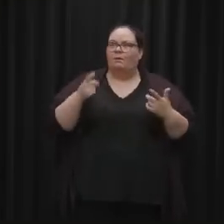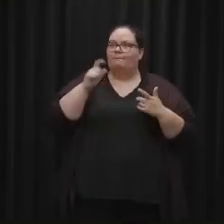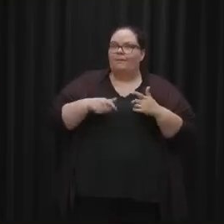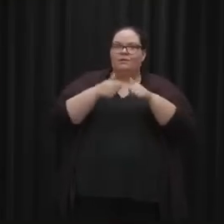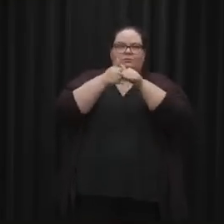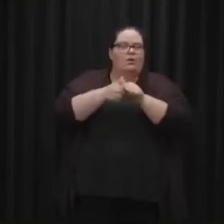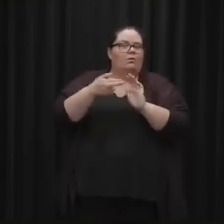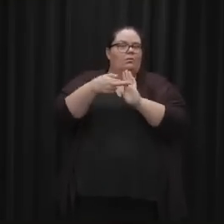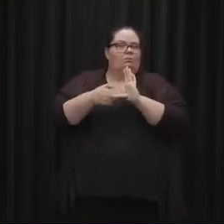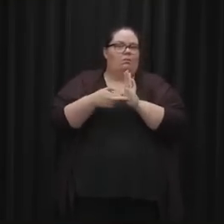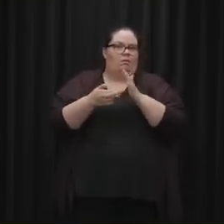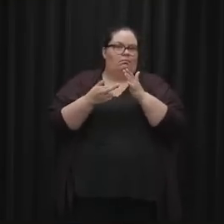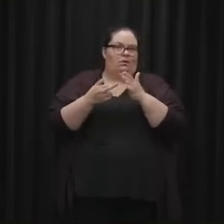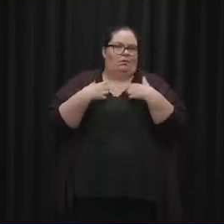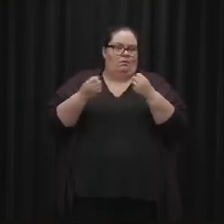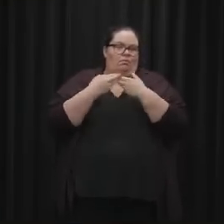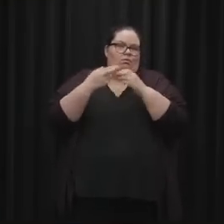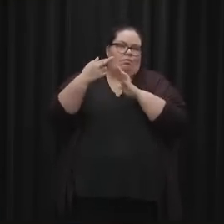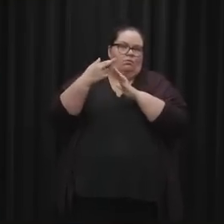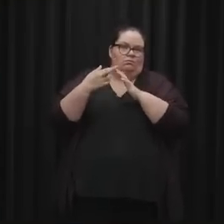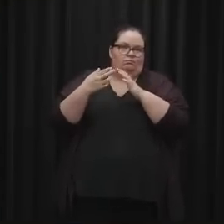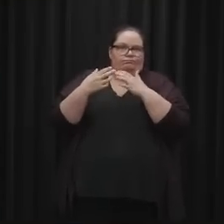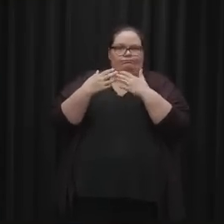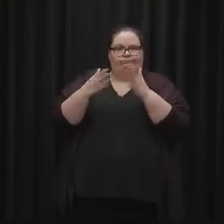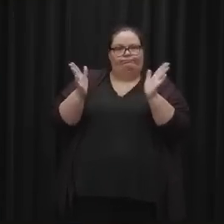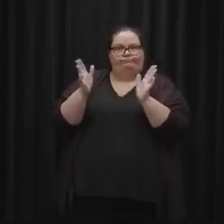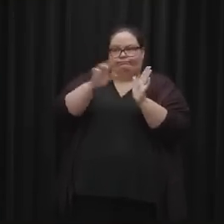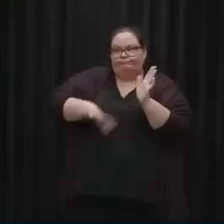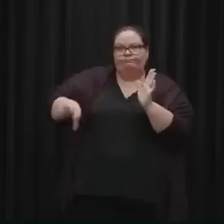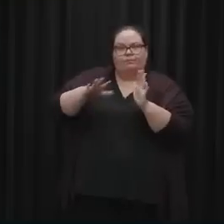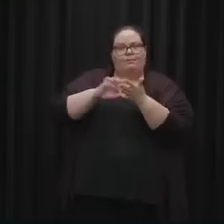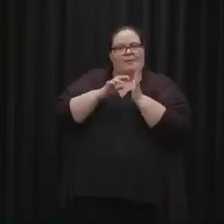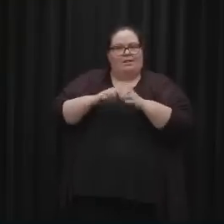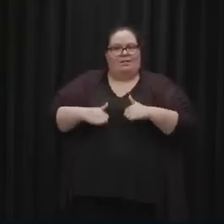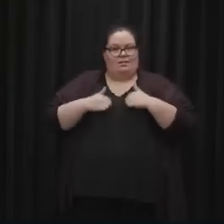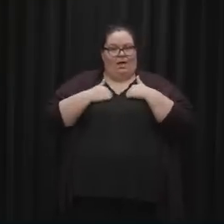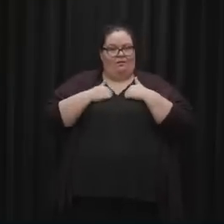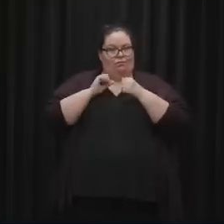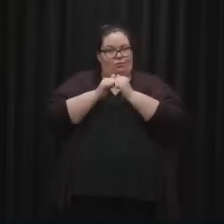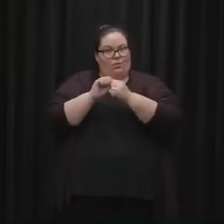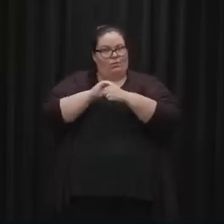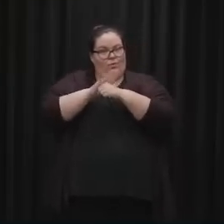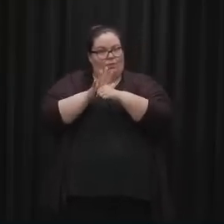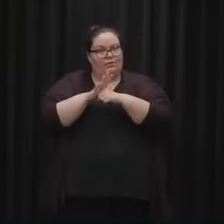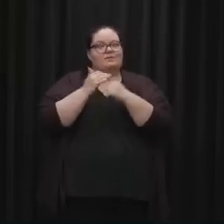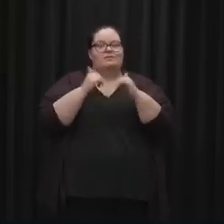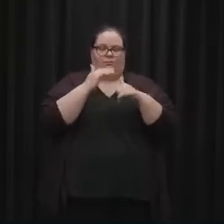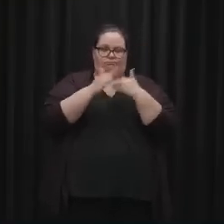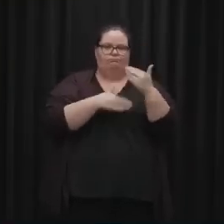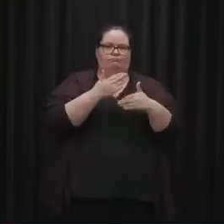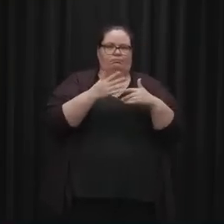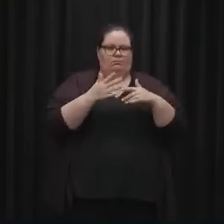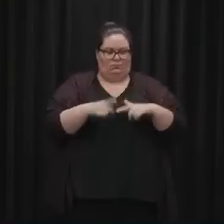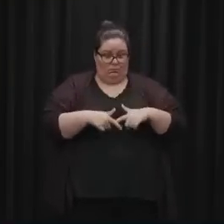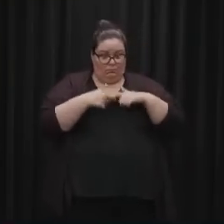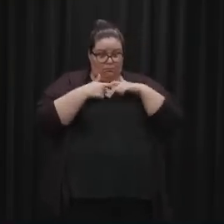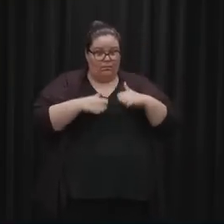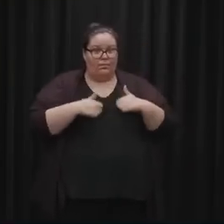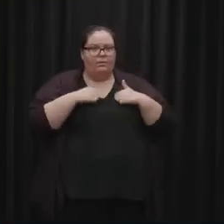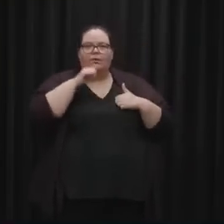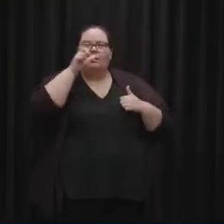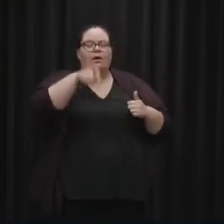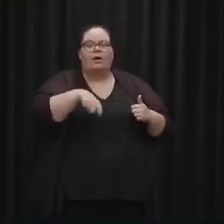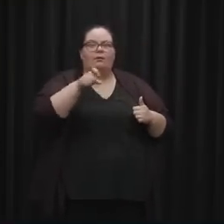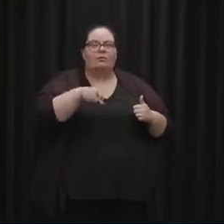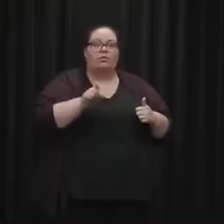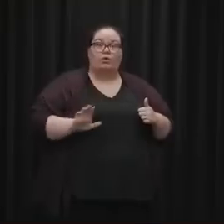health measures into our daily routines so that we can live with COVID-19. Life doesn't have to be put on hold. As long as we approach